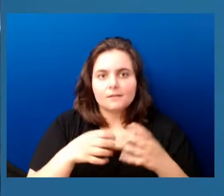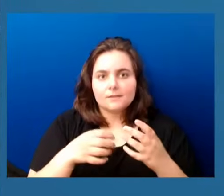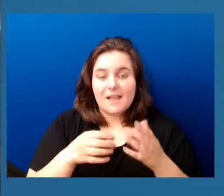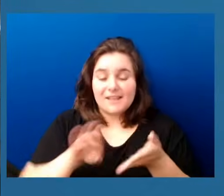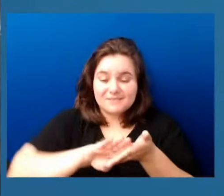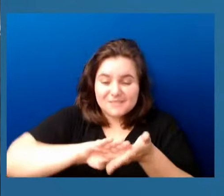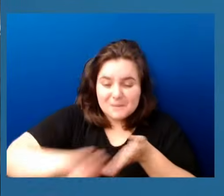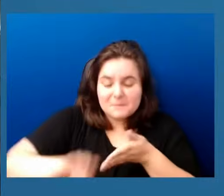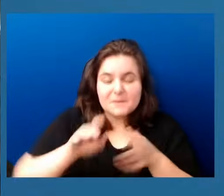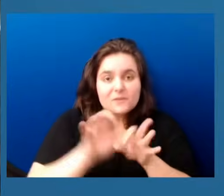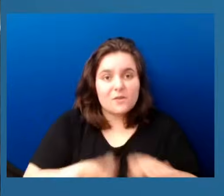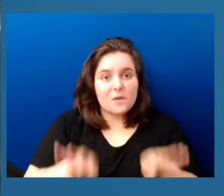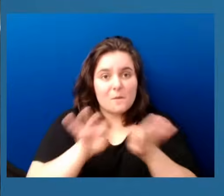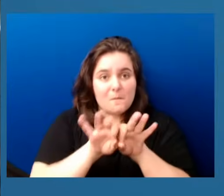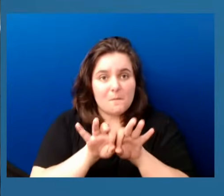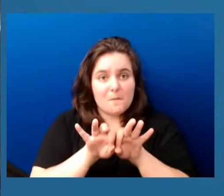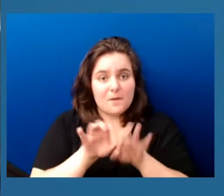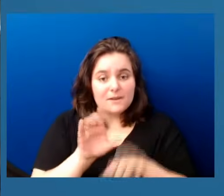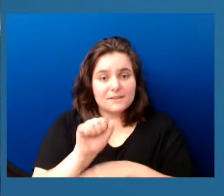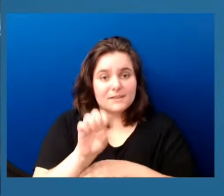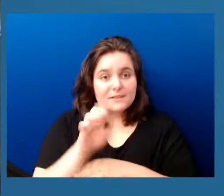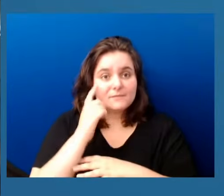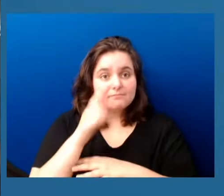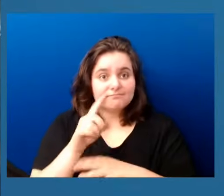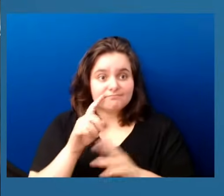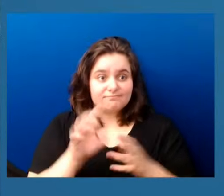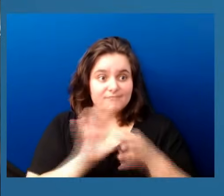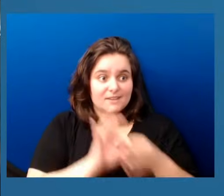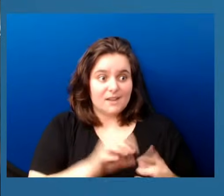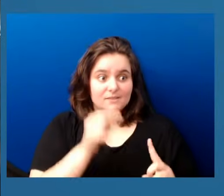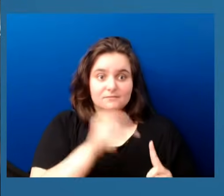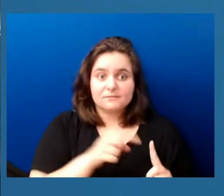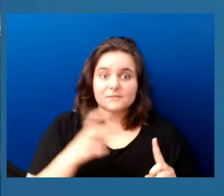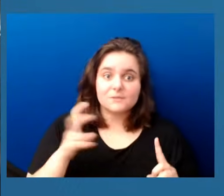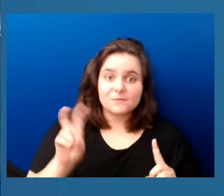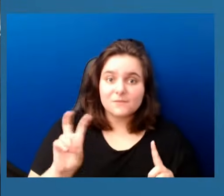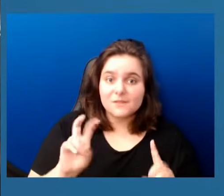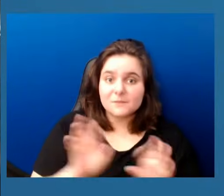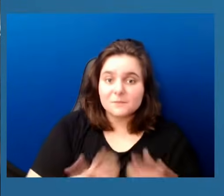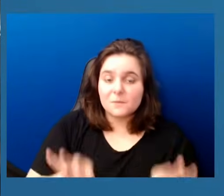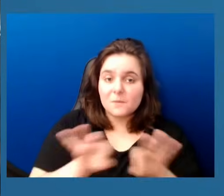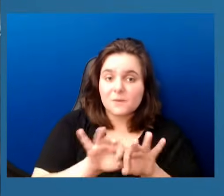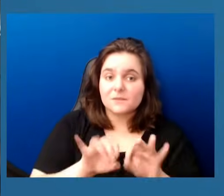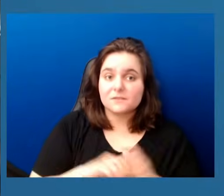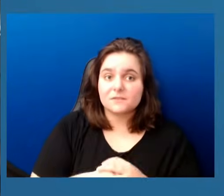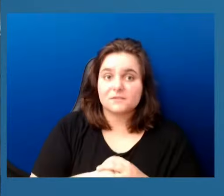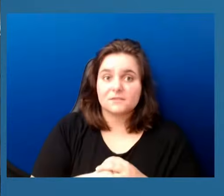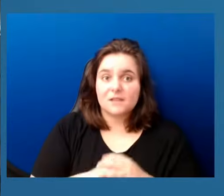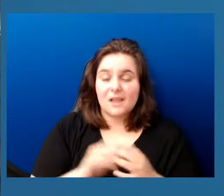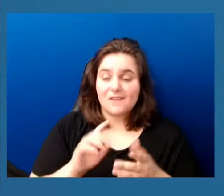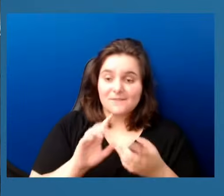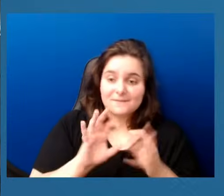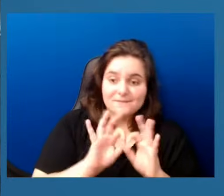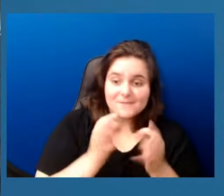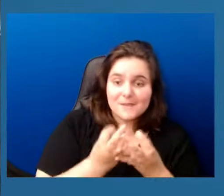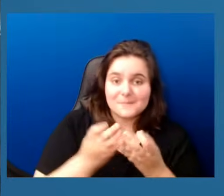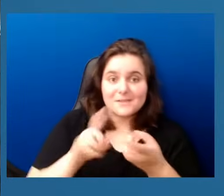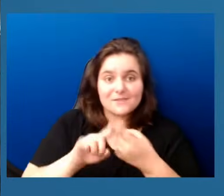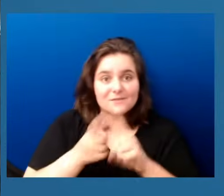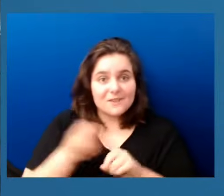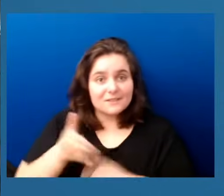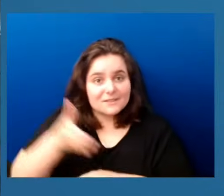attached to real victims, our families, our friends, our neighbors. The new amendments, which go into play